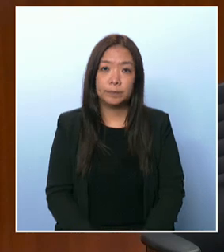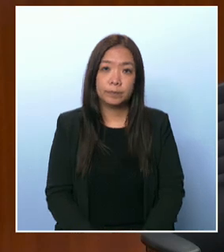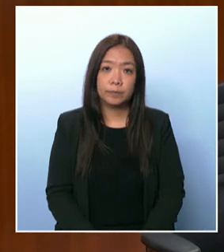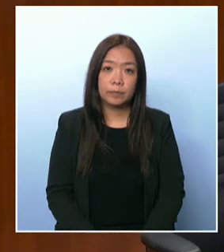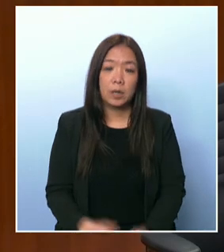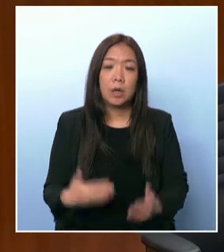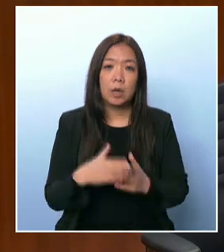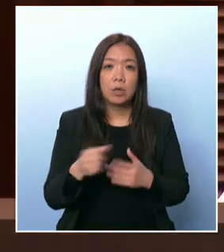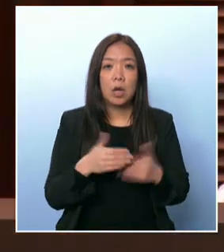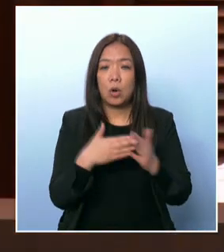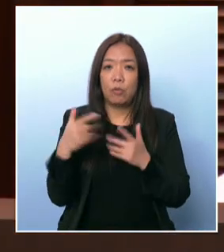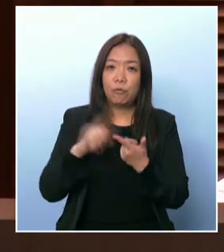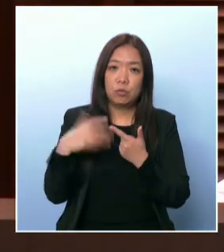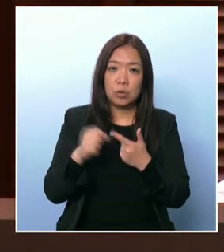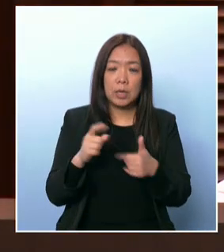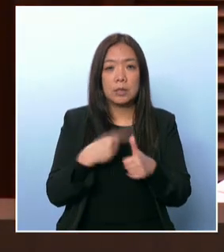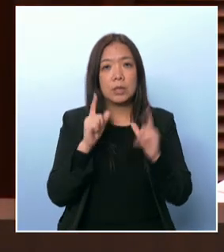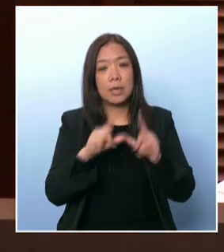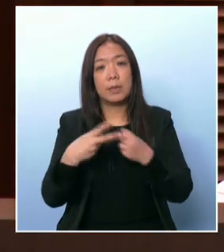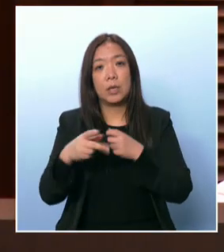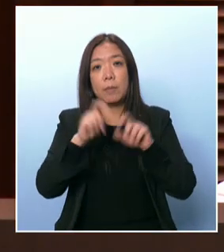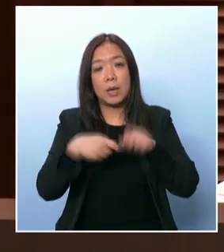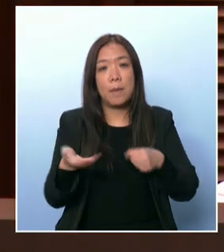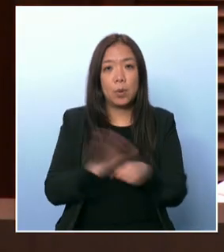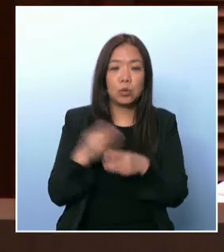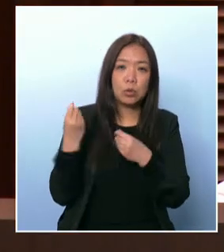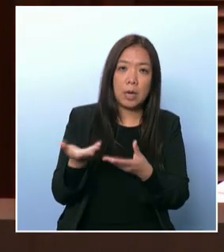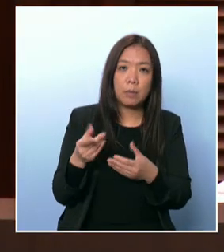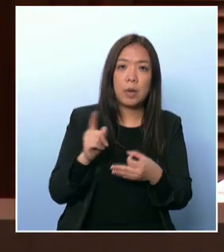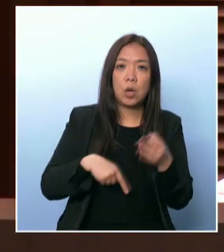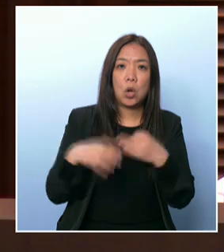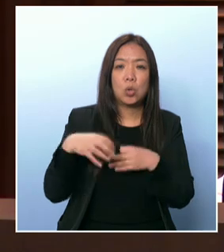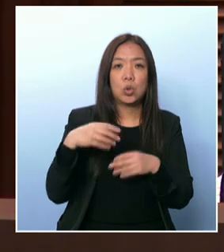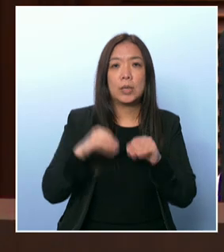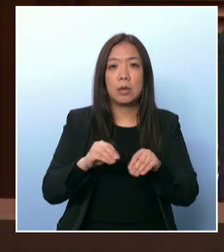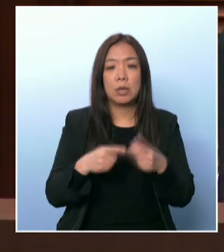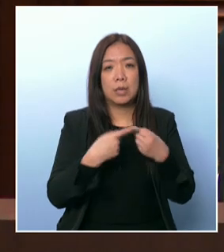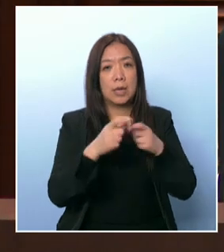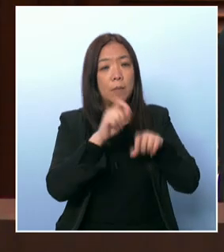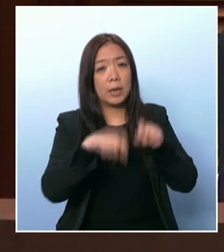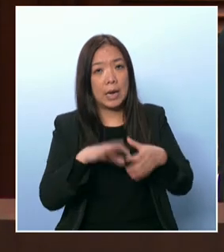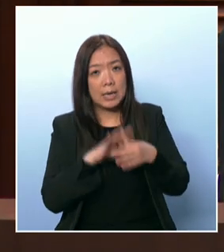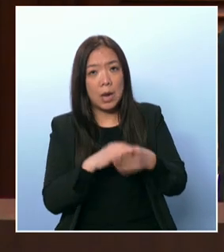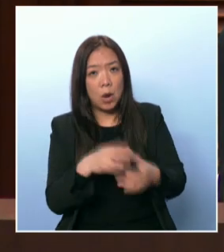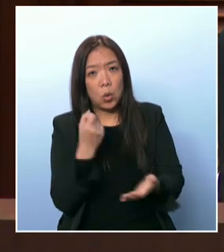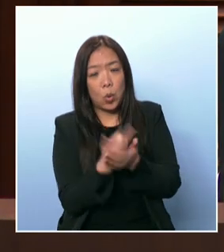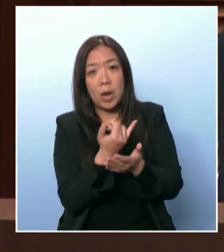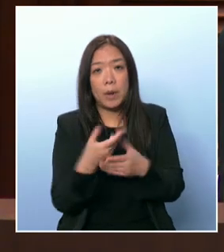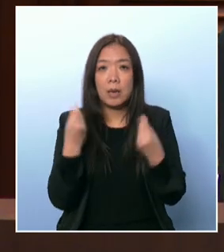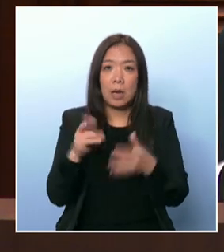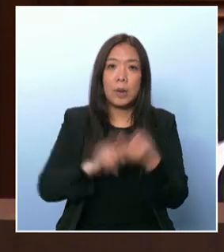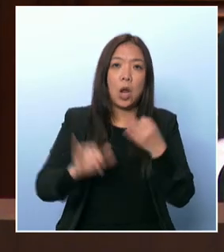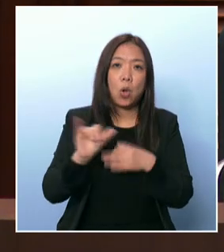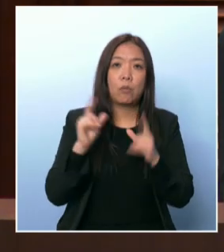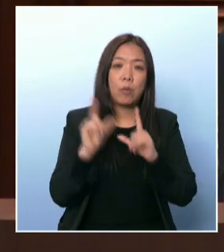more cost-effective? Under Secretary, I will take the second question and then defer to